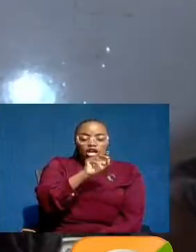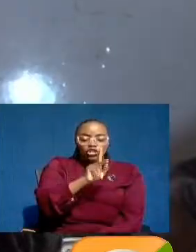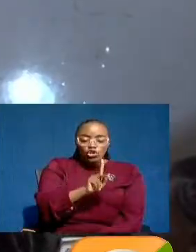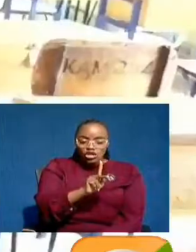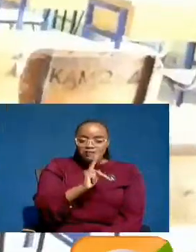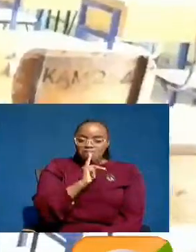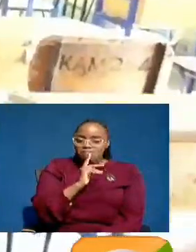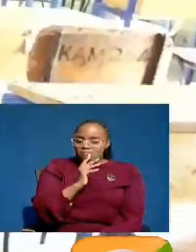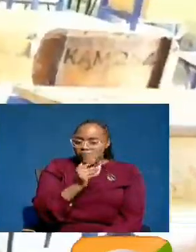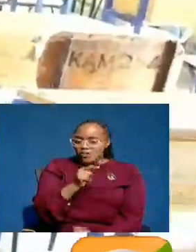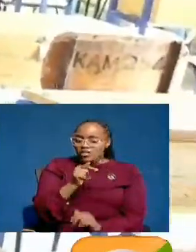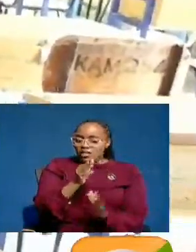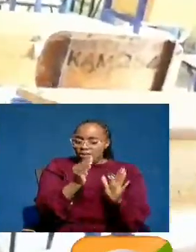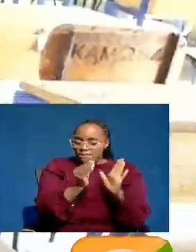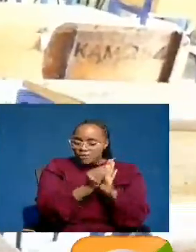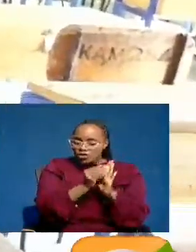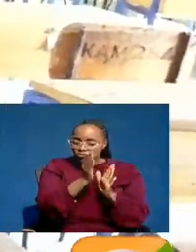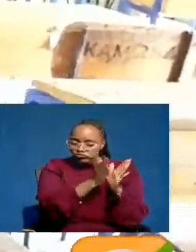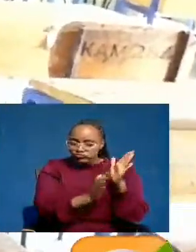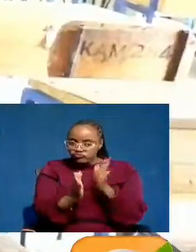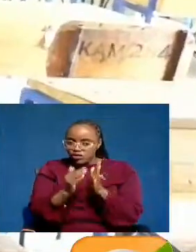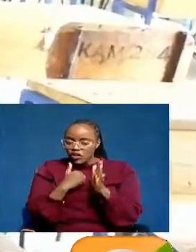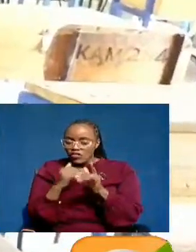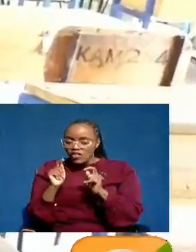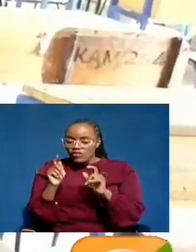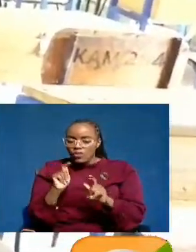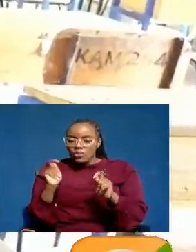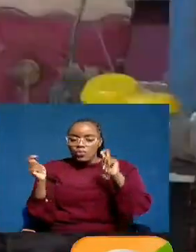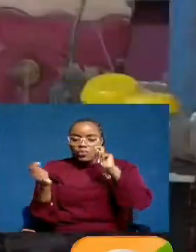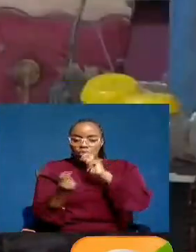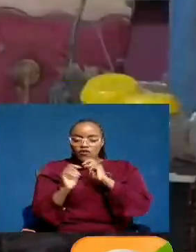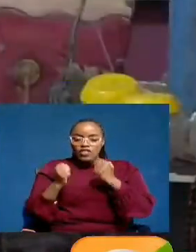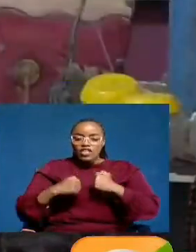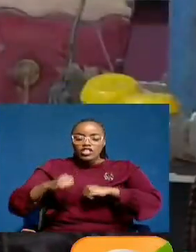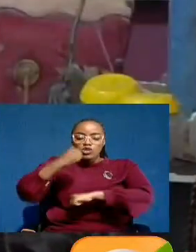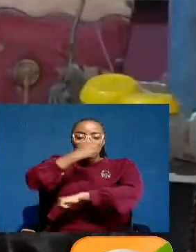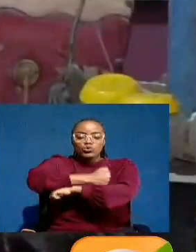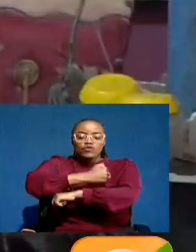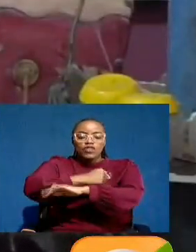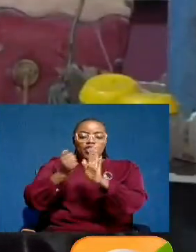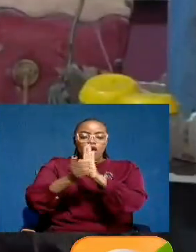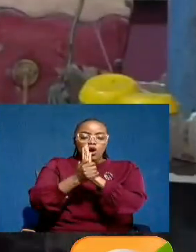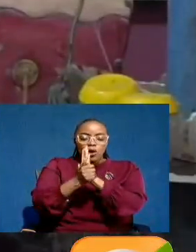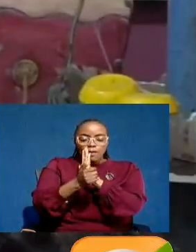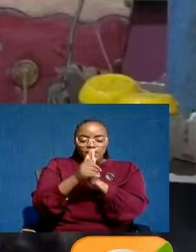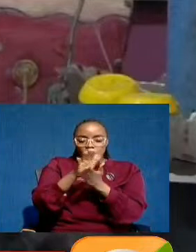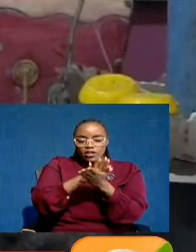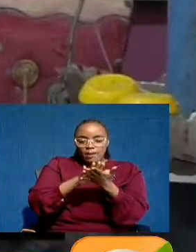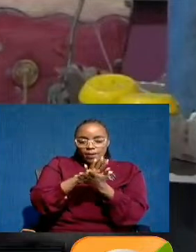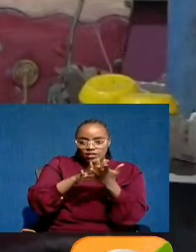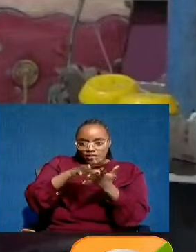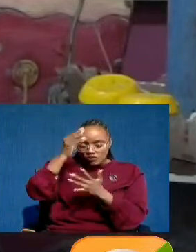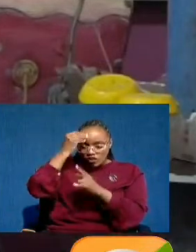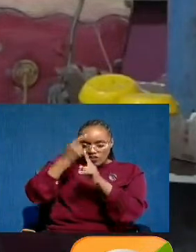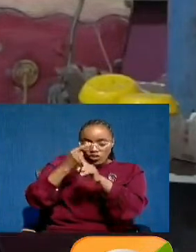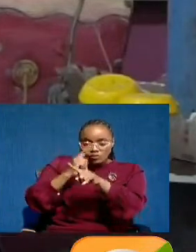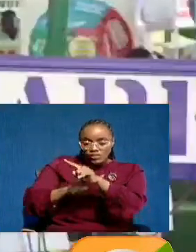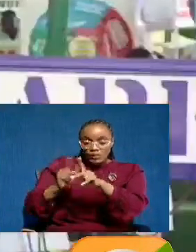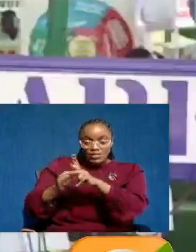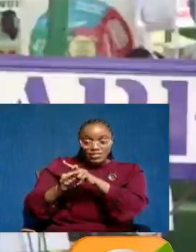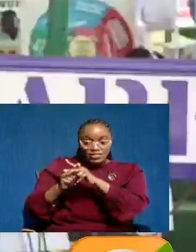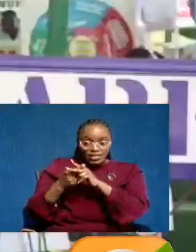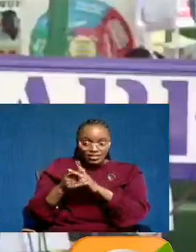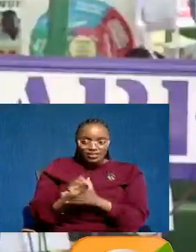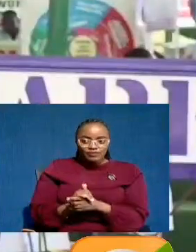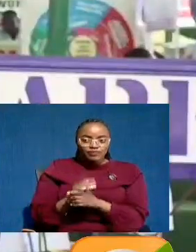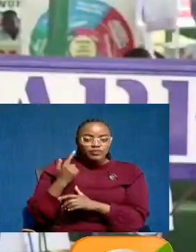necessary measures are in place to facilitate the fast transition to senior school under the competency-based education since its inception.